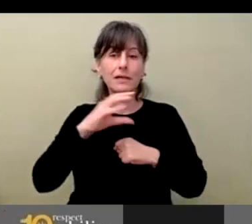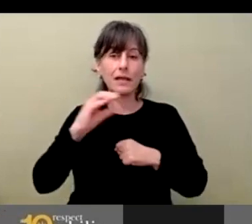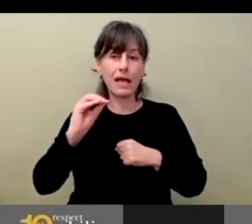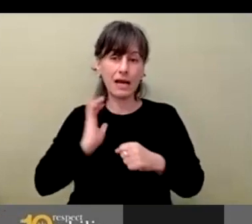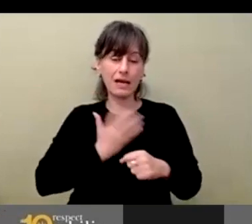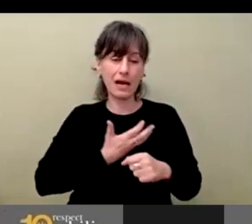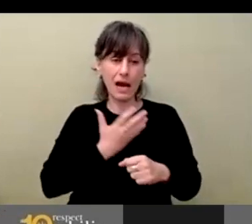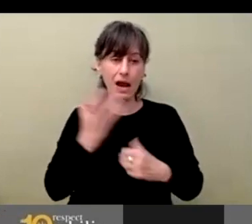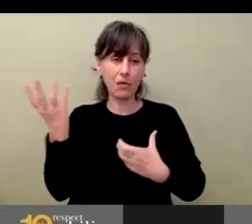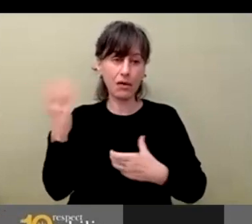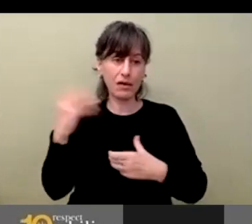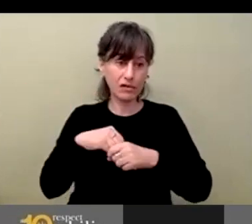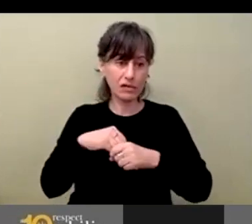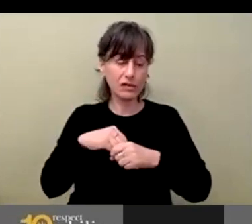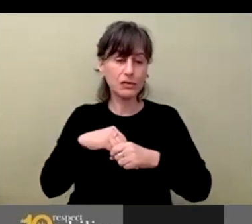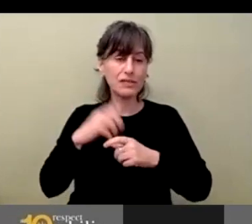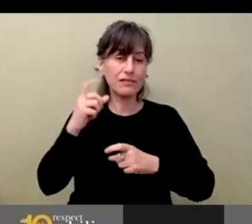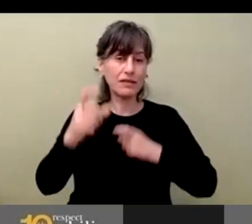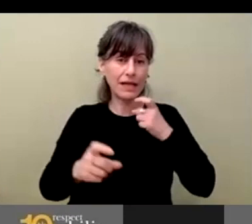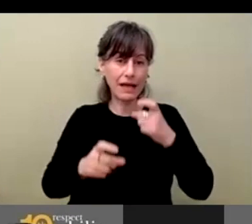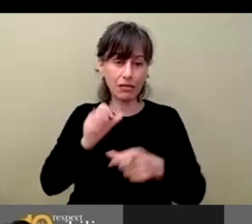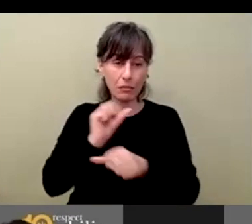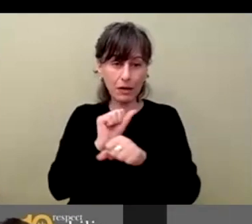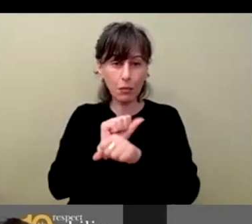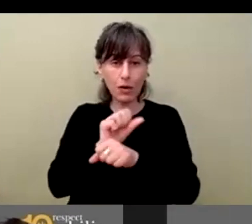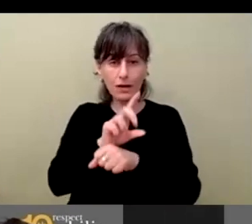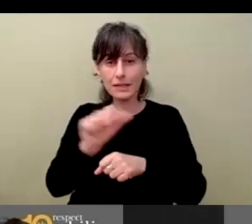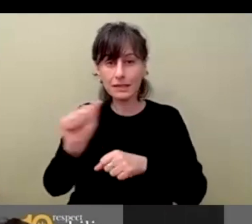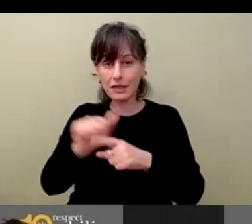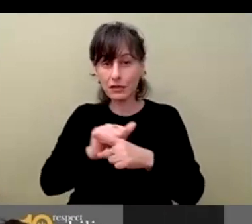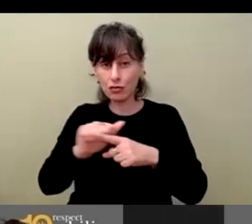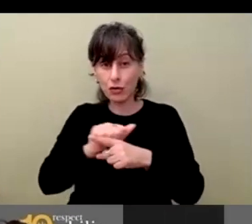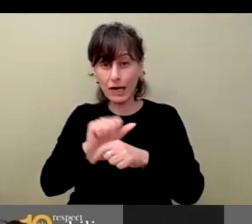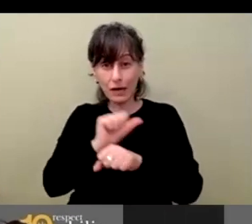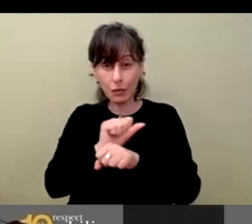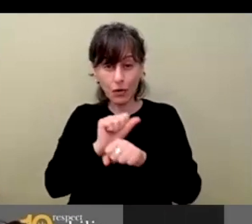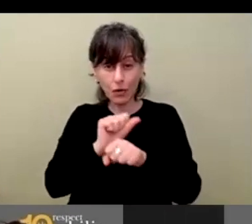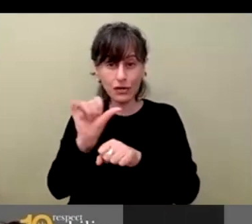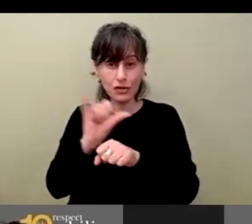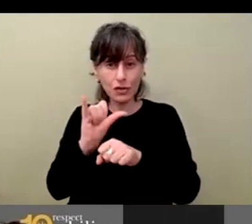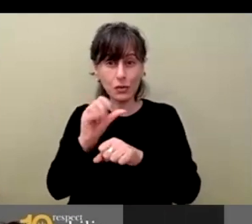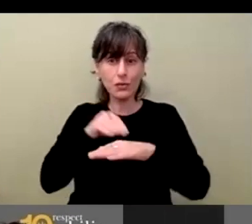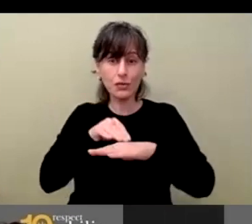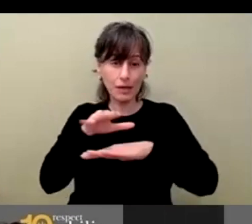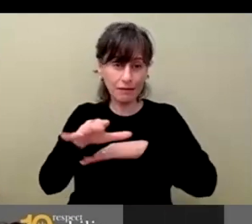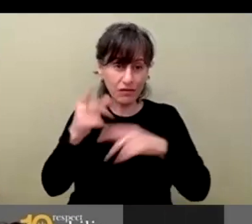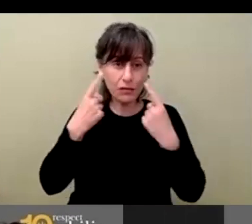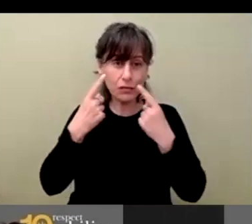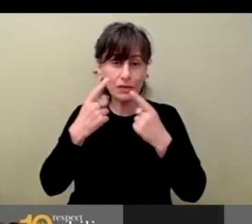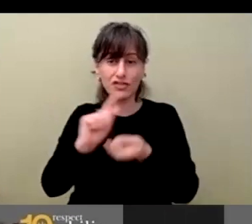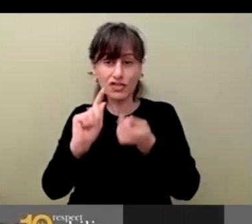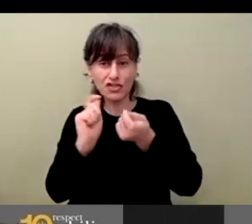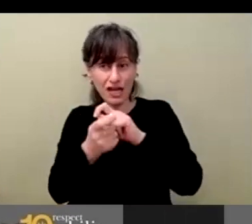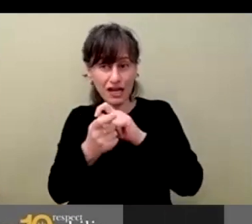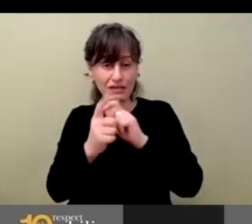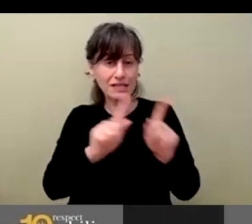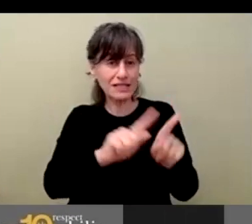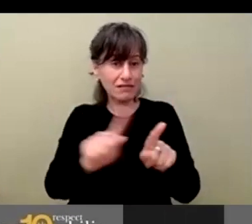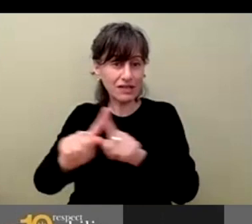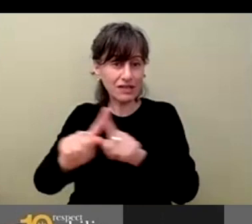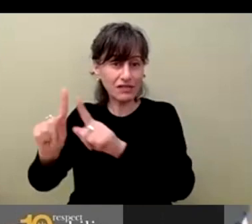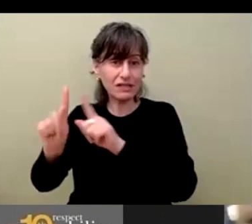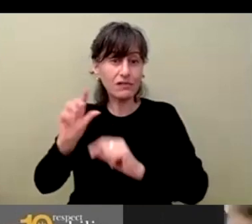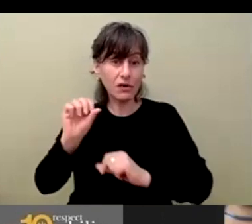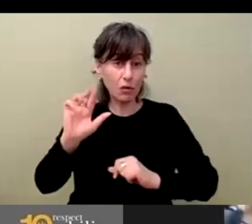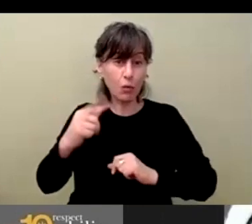inclusive philanthropy work, in our disability training work, to try to affect change at many organizations. So I think the